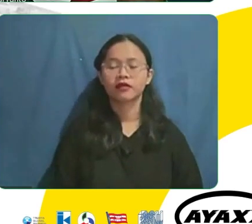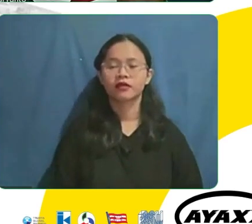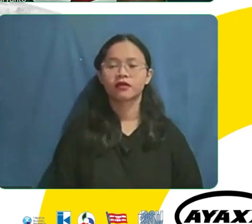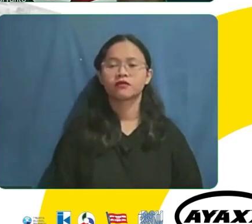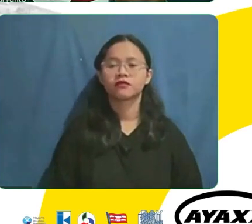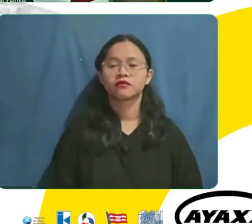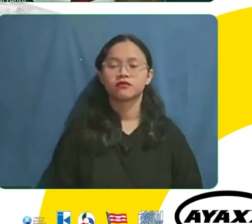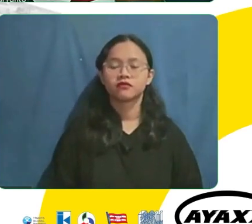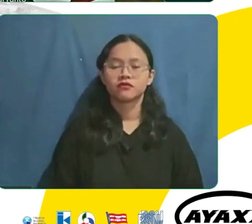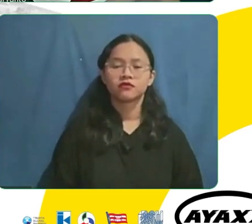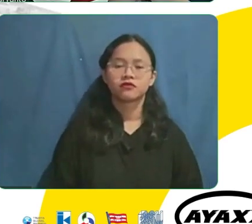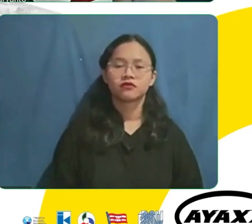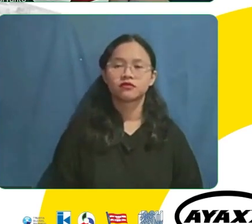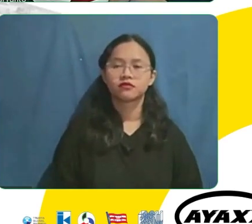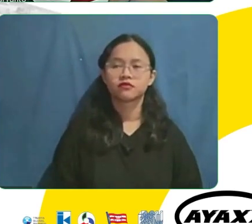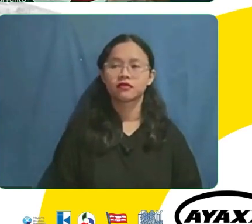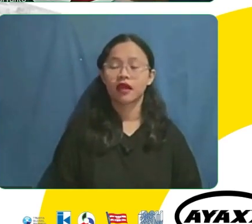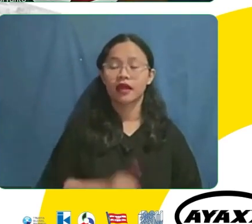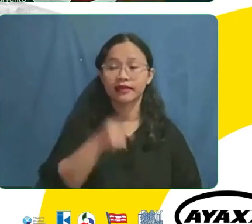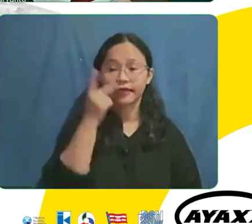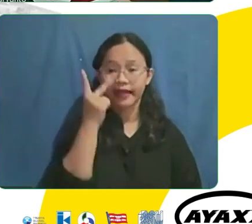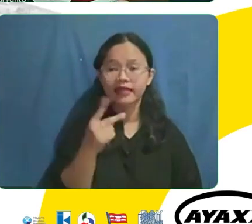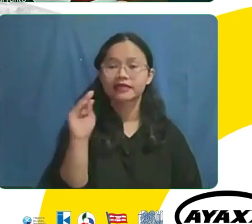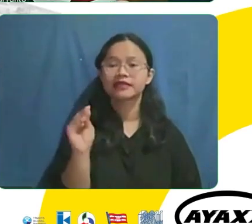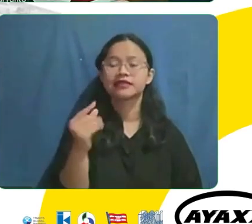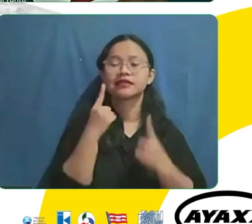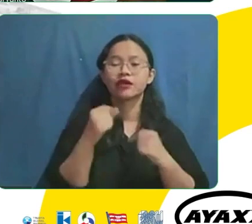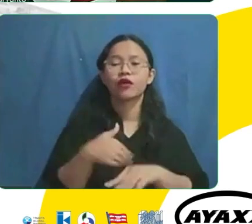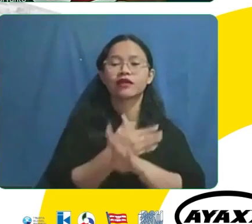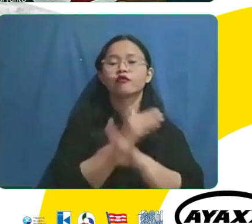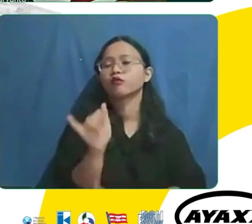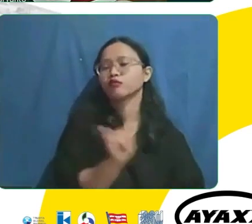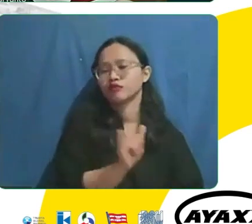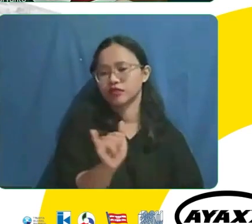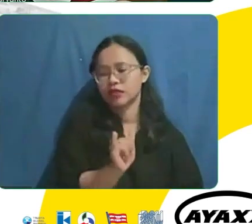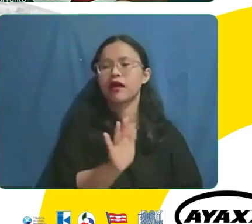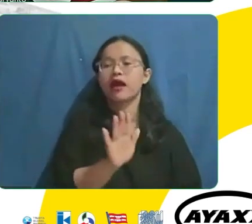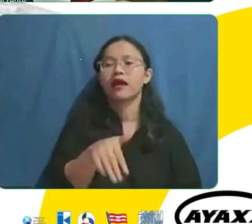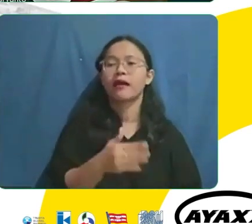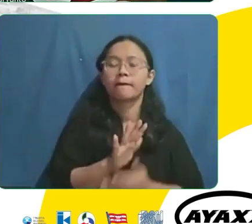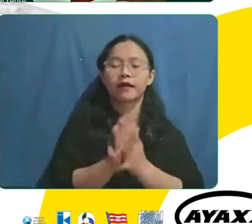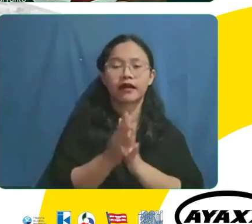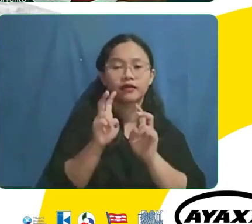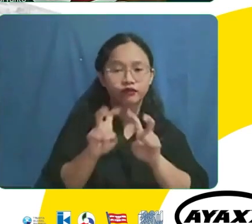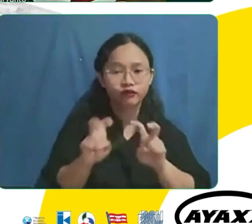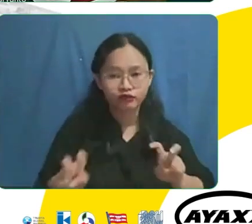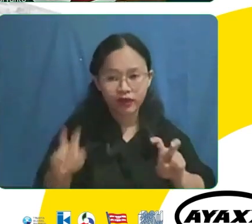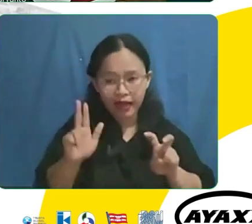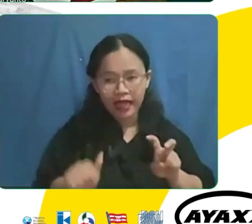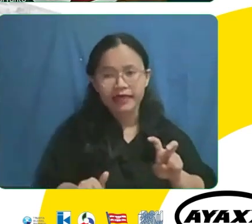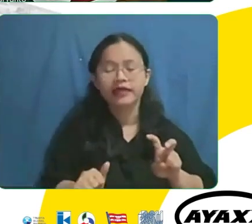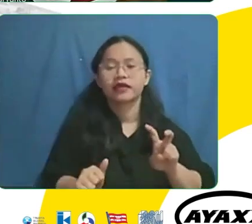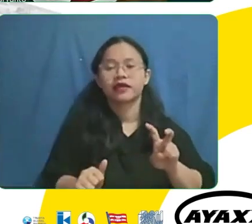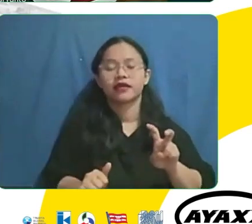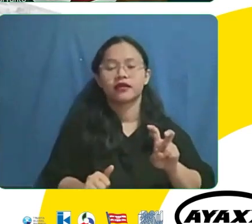Okay, and the study also showing the distribution of